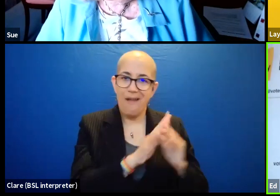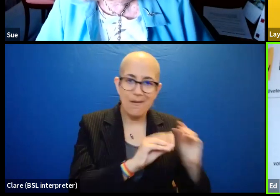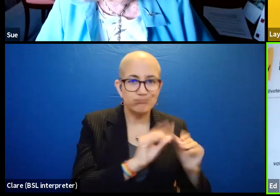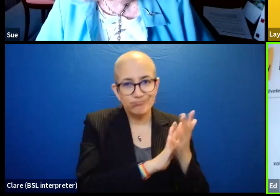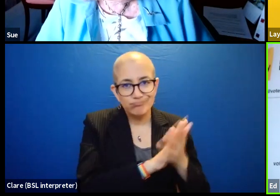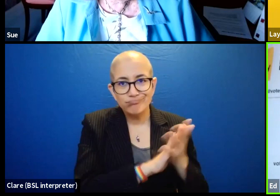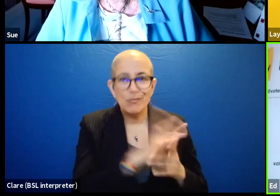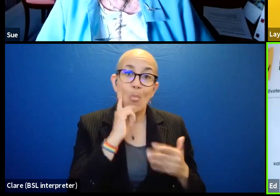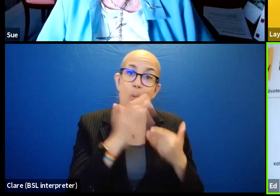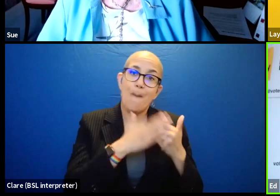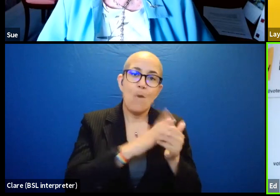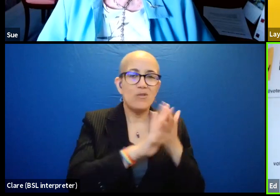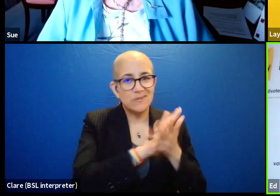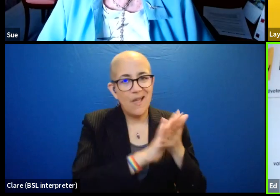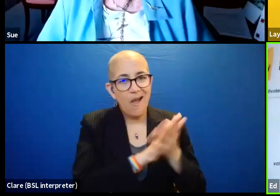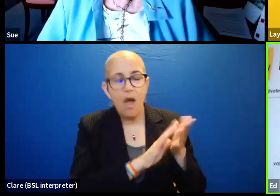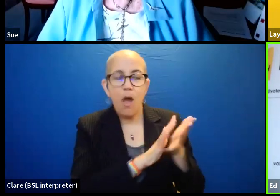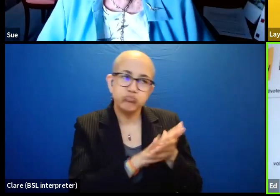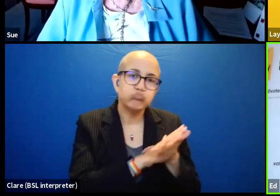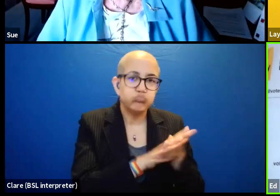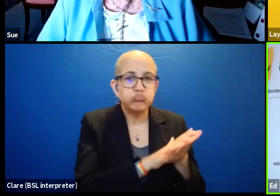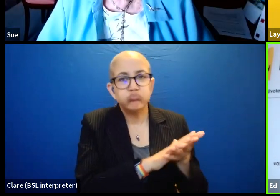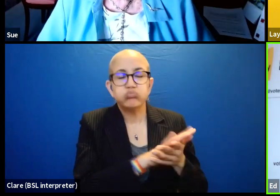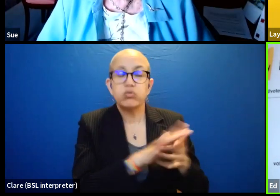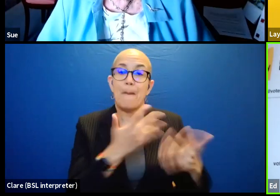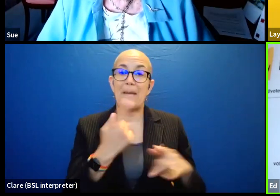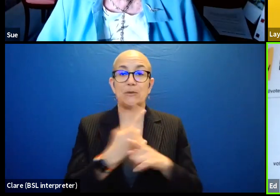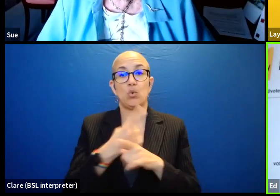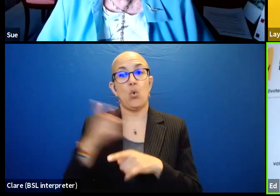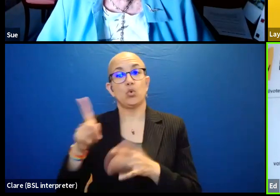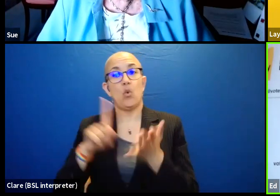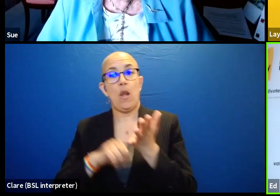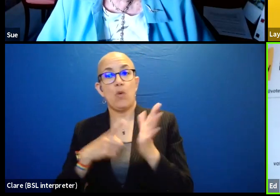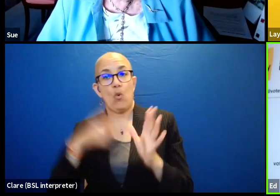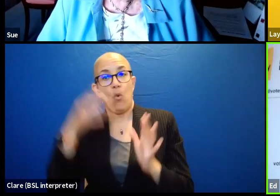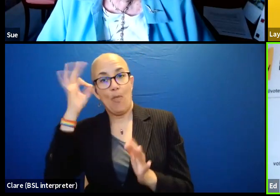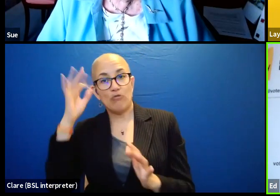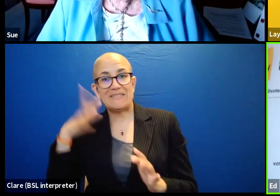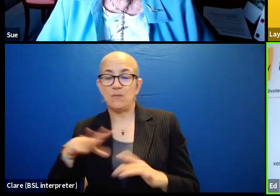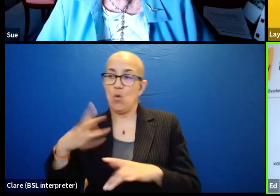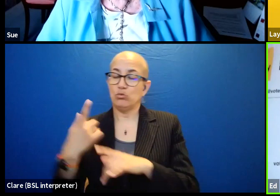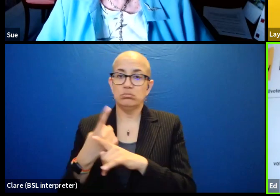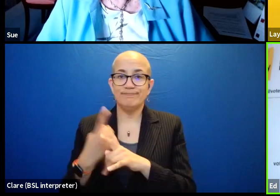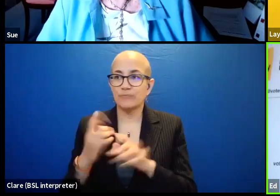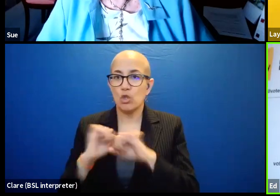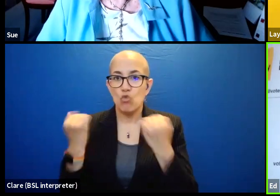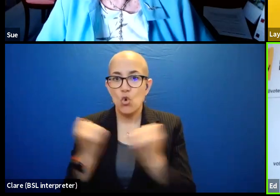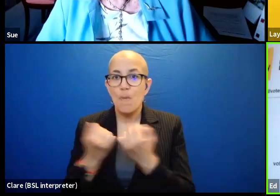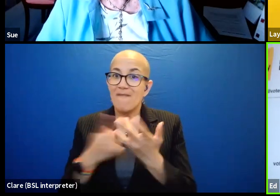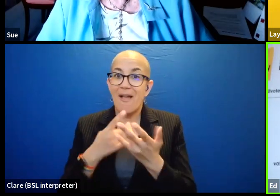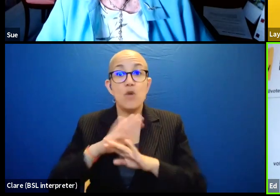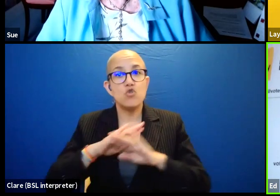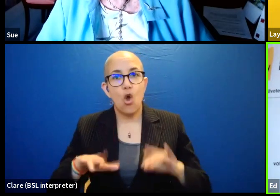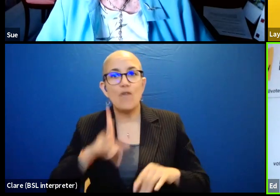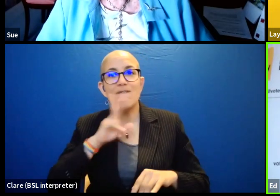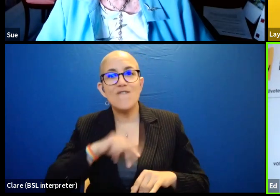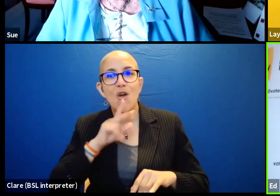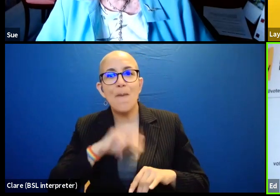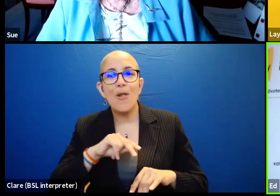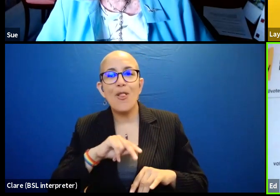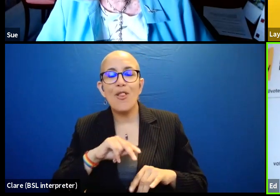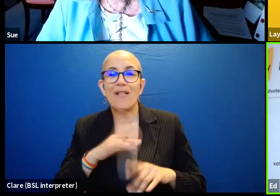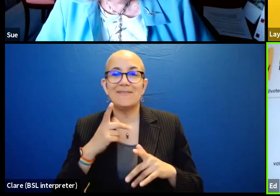sign language. And we were talking to the local authority about trying to get a group in the community of other kids who were nonverbal so they could